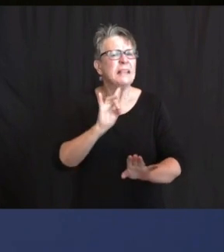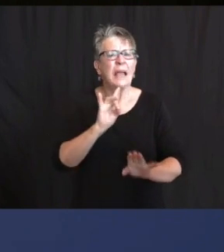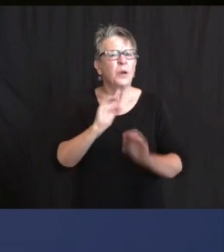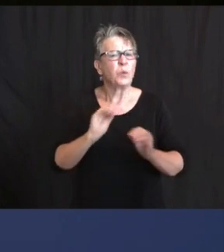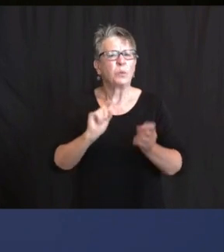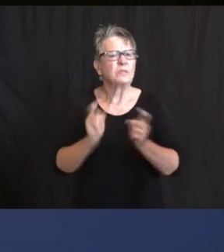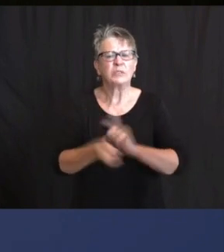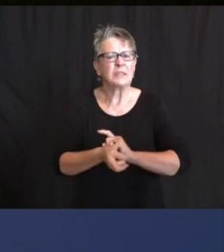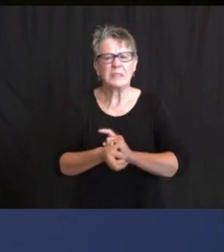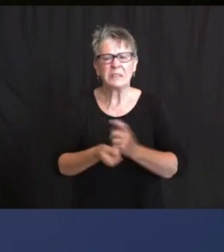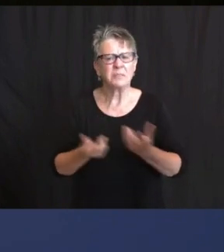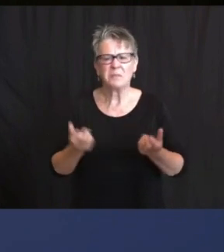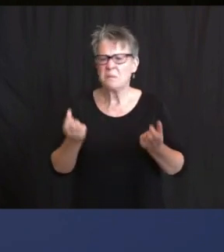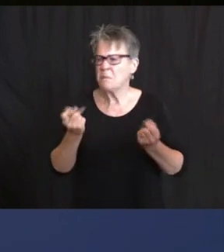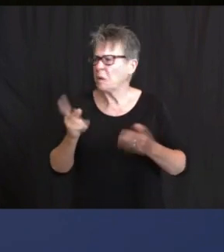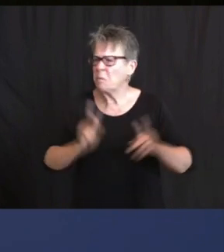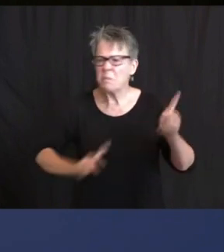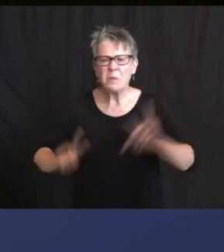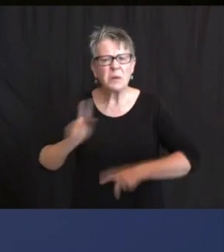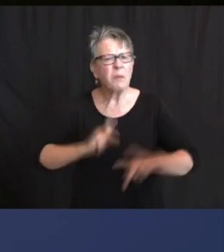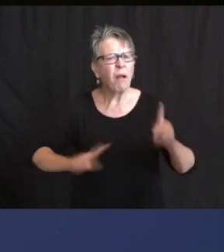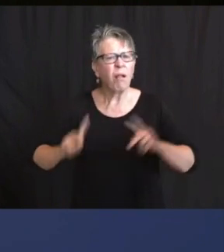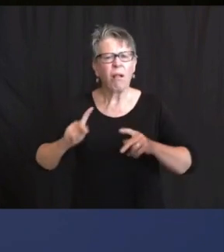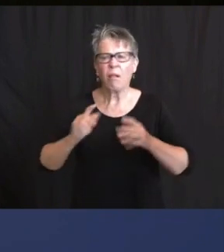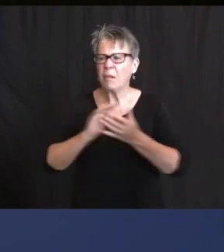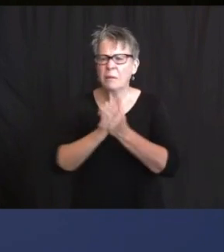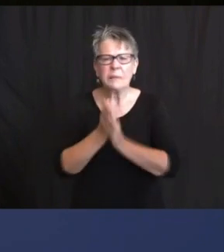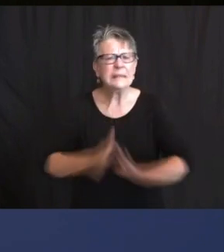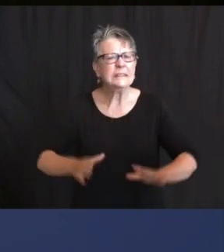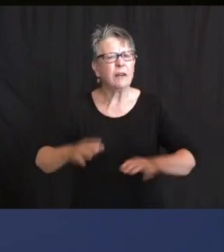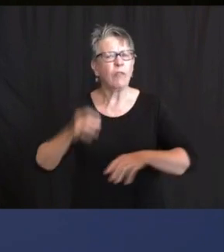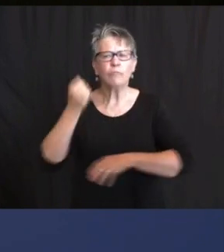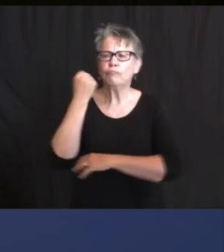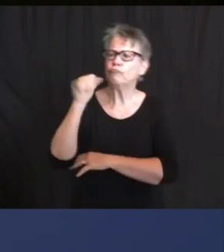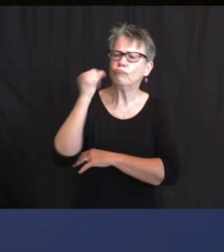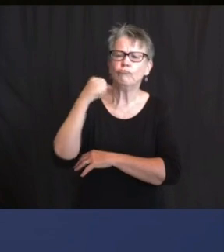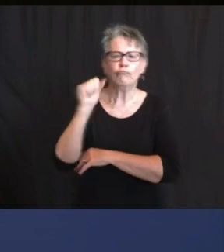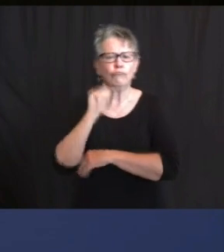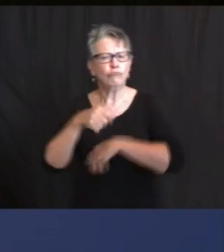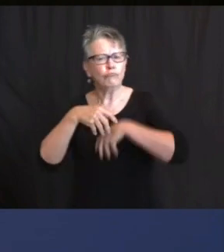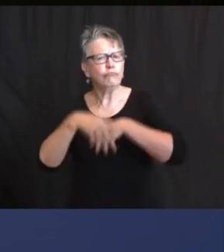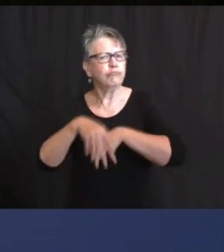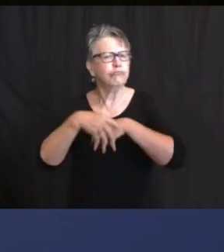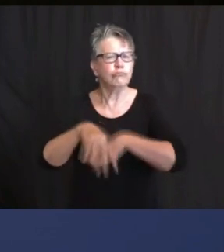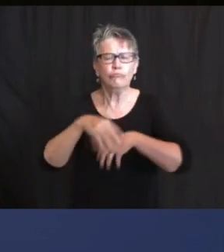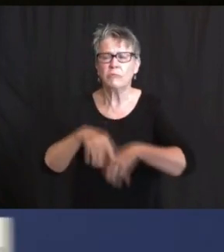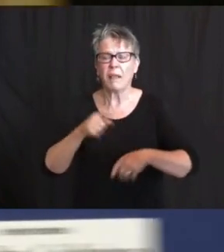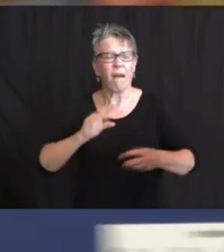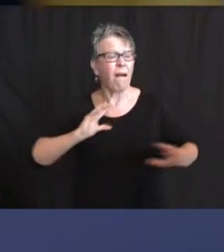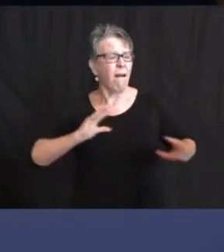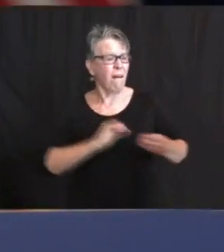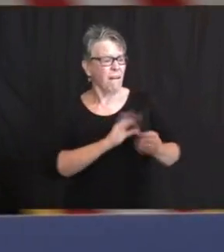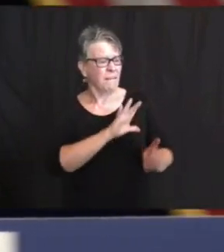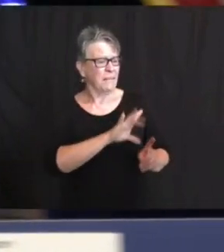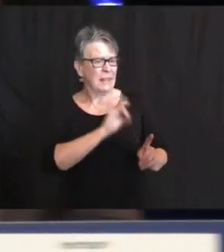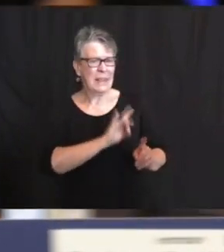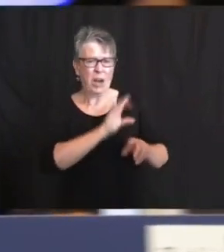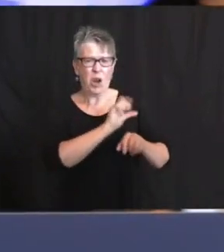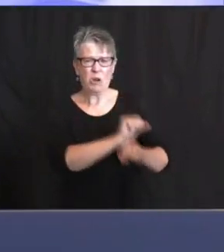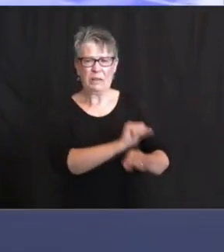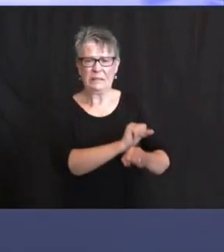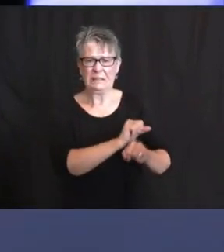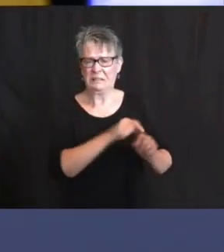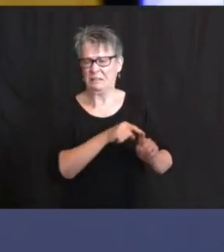all of us in law enforcement certainly thank the peaceful protesters for that. Thanks, Gov. That number is